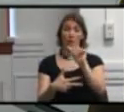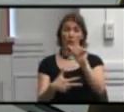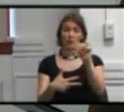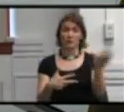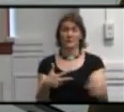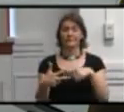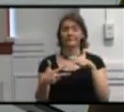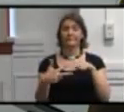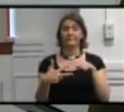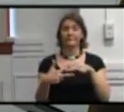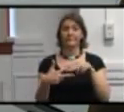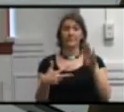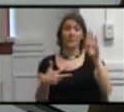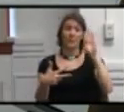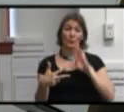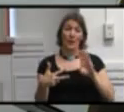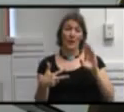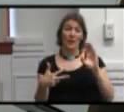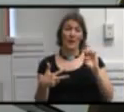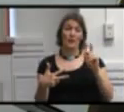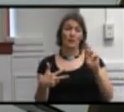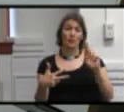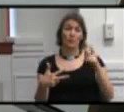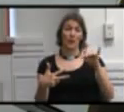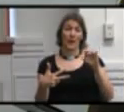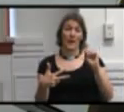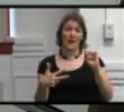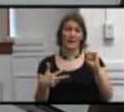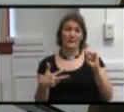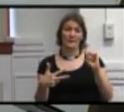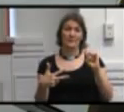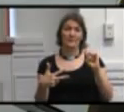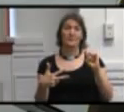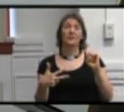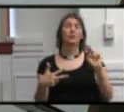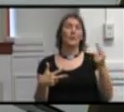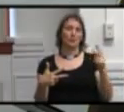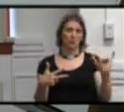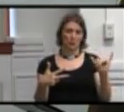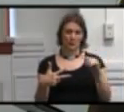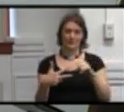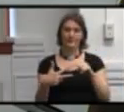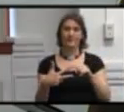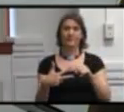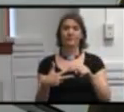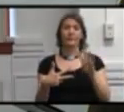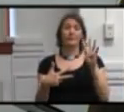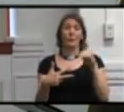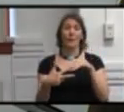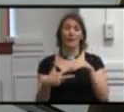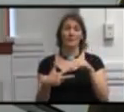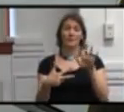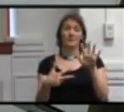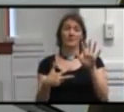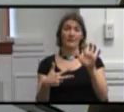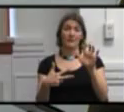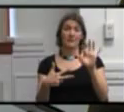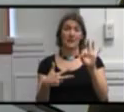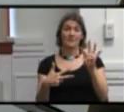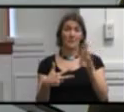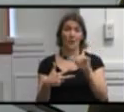$5,793. One from Brown Enterprises of South Londonderry, New Hampshire, in the amount of